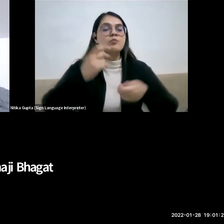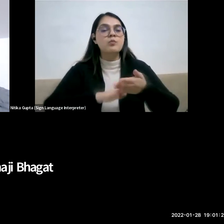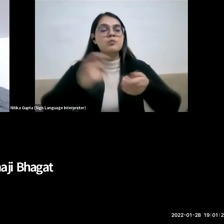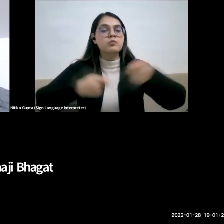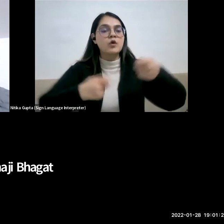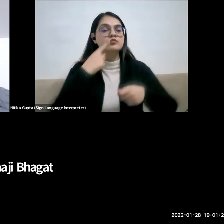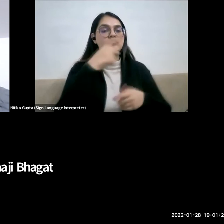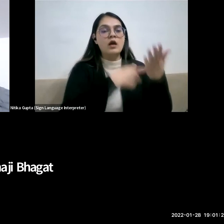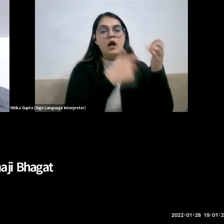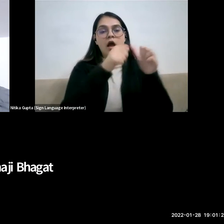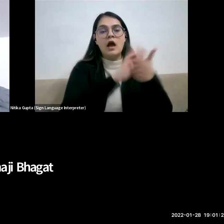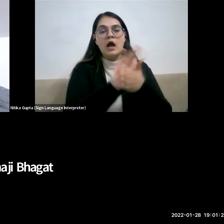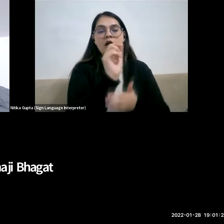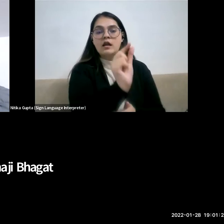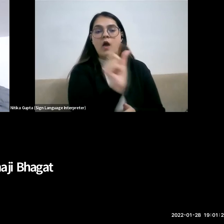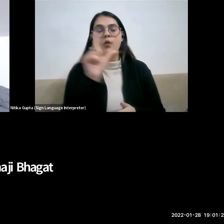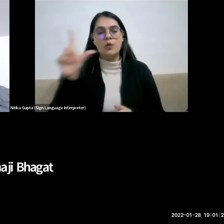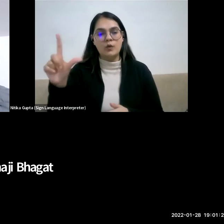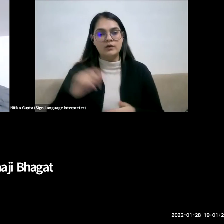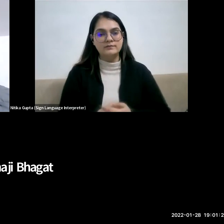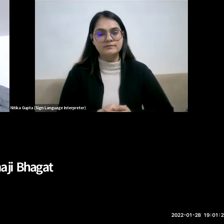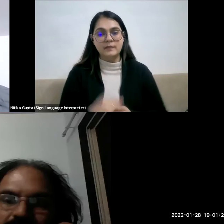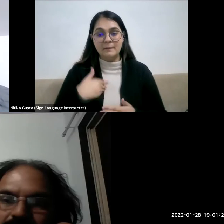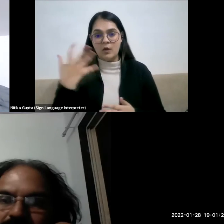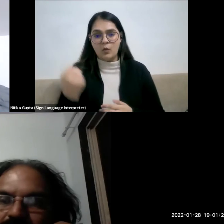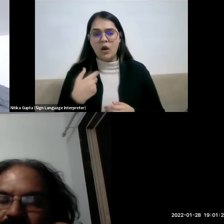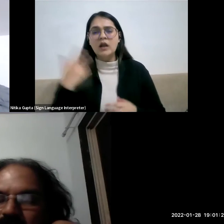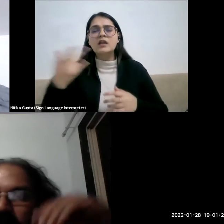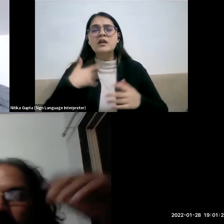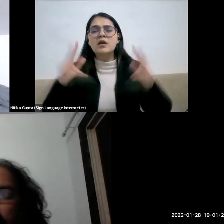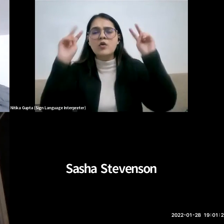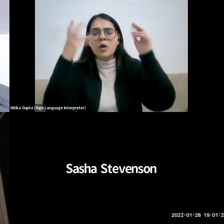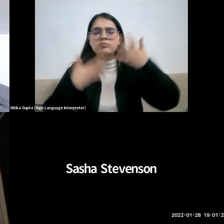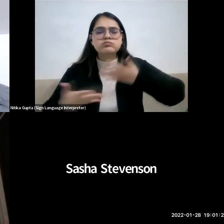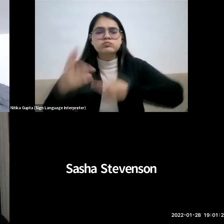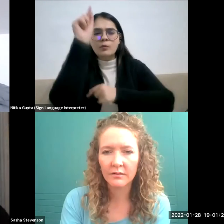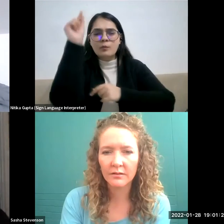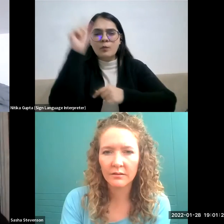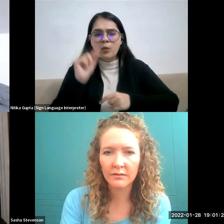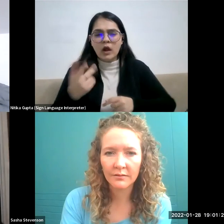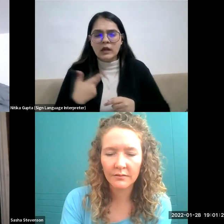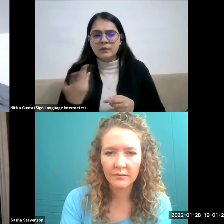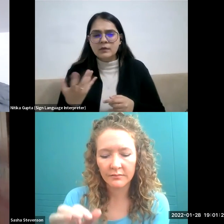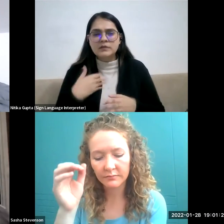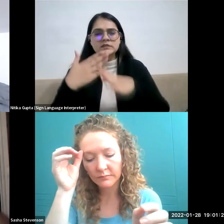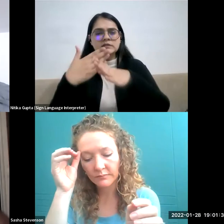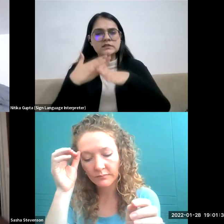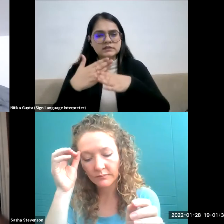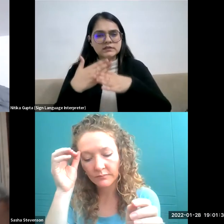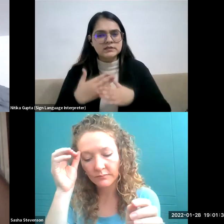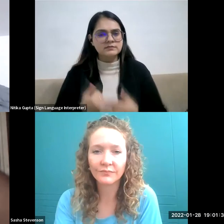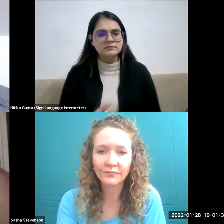So I will just lay out initially the broad contours of the discussion that I hope we will be able to